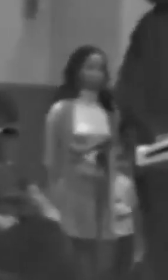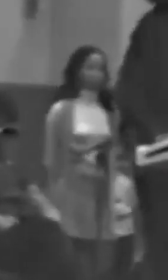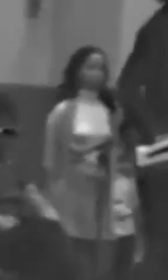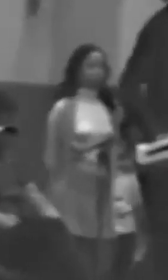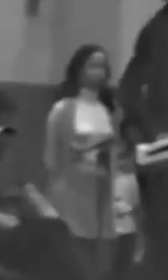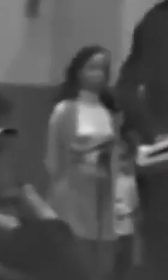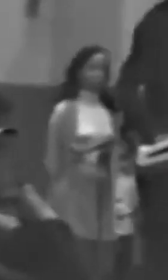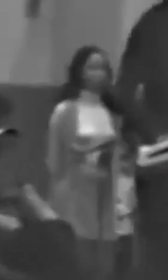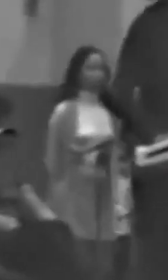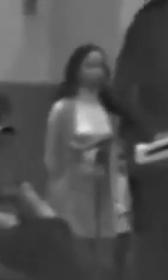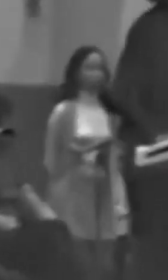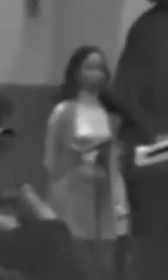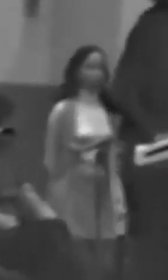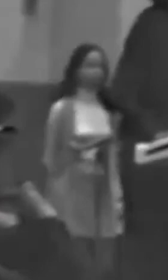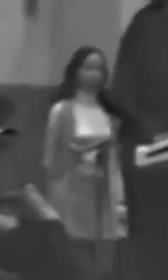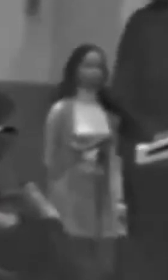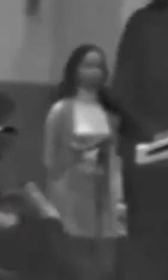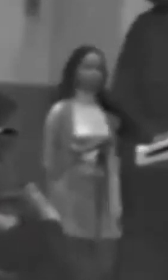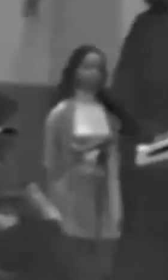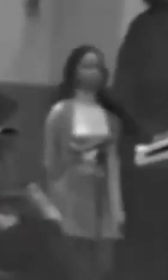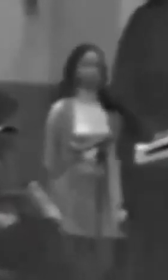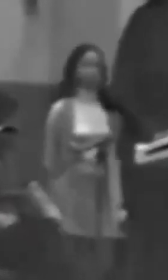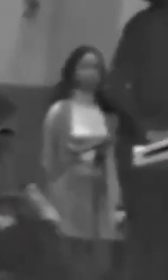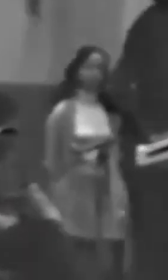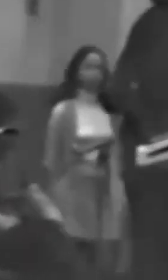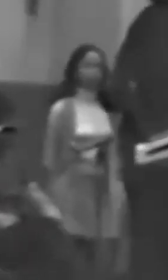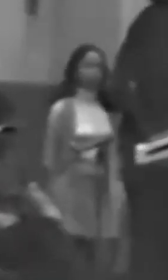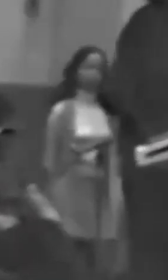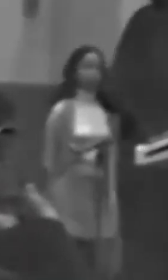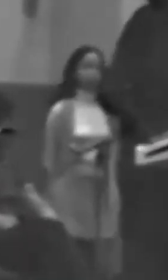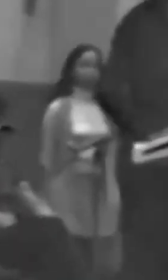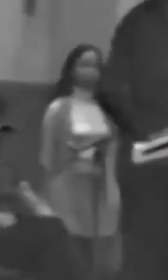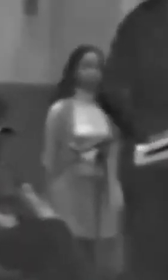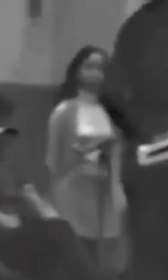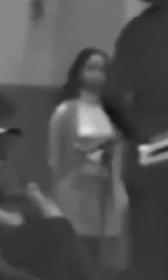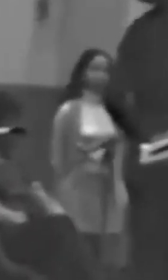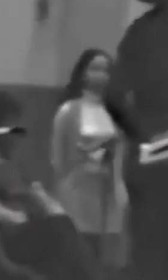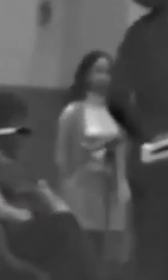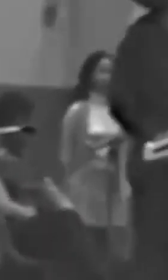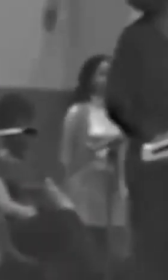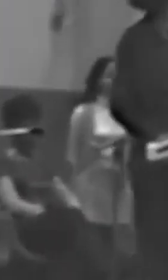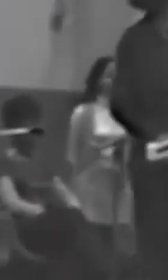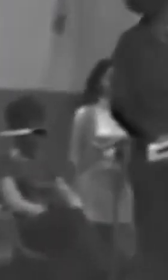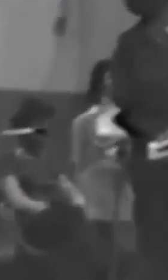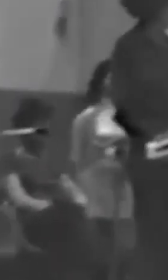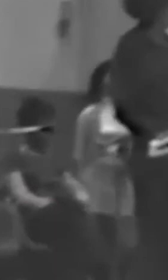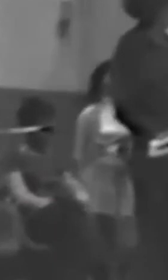of Mozambique and in the liberated portions of Guinea-Bissau and Angola